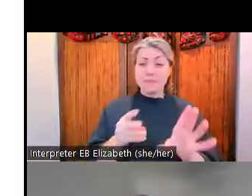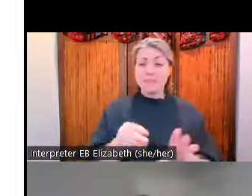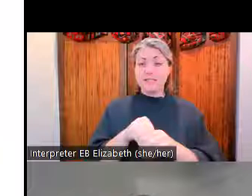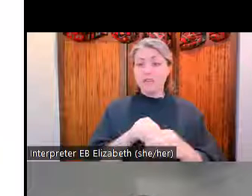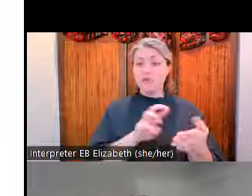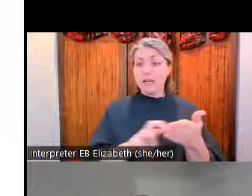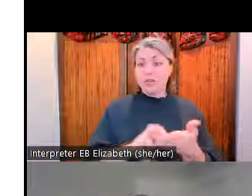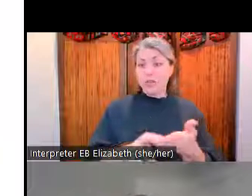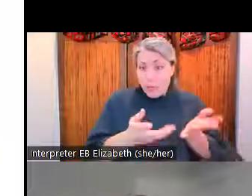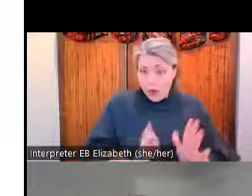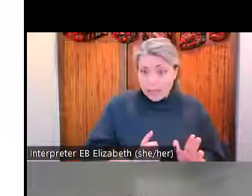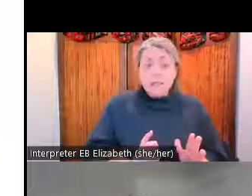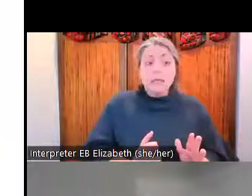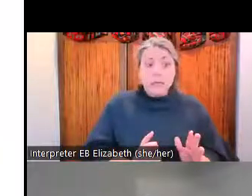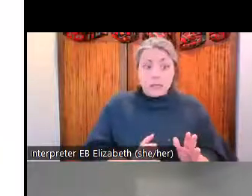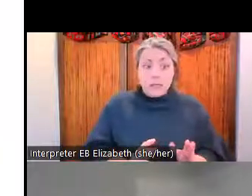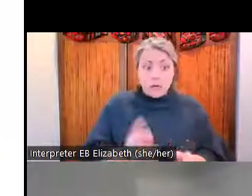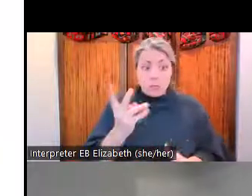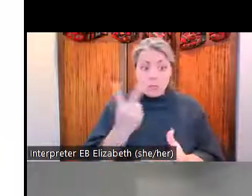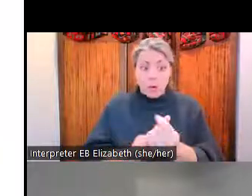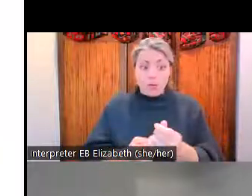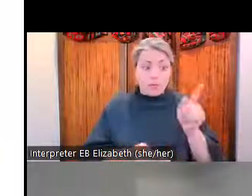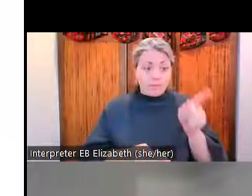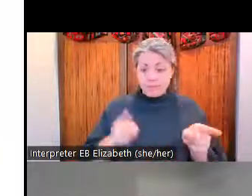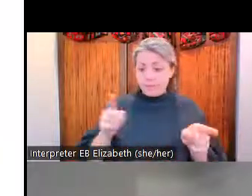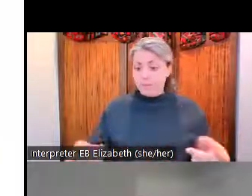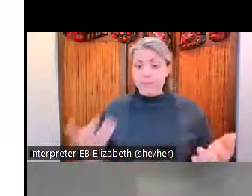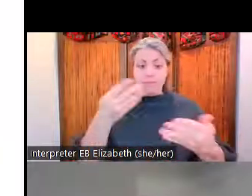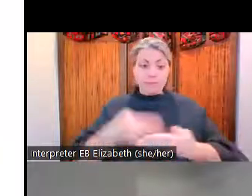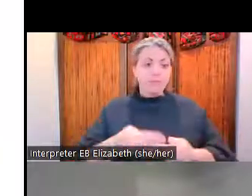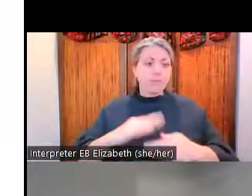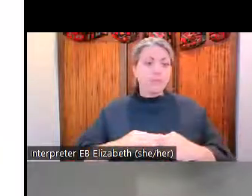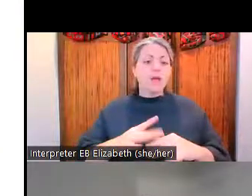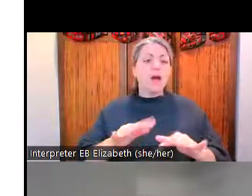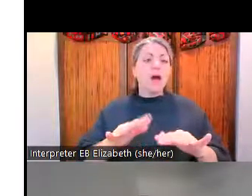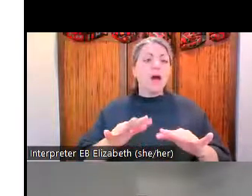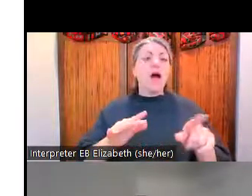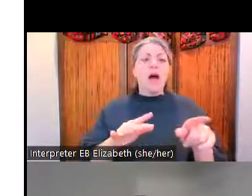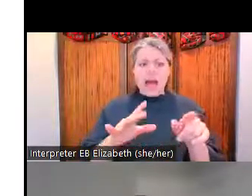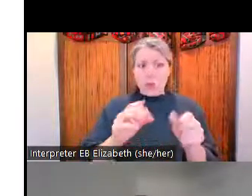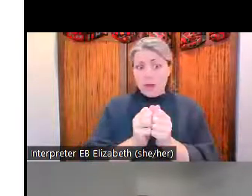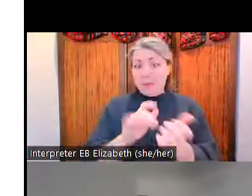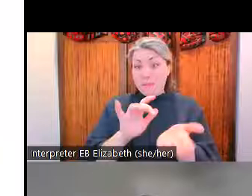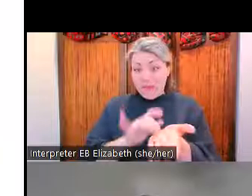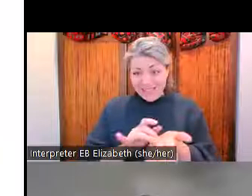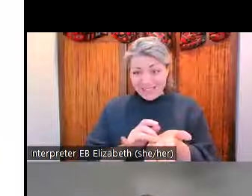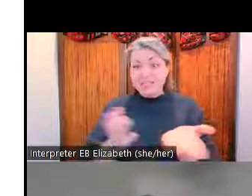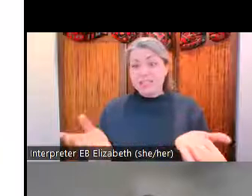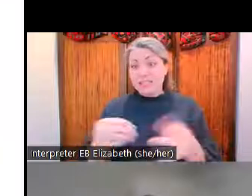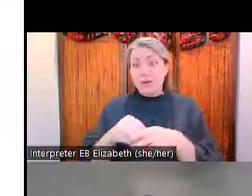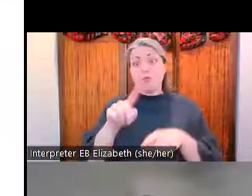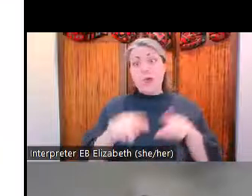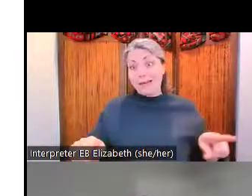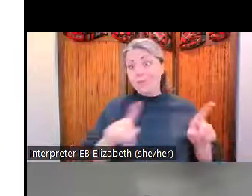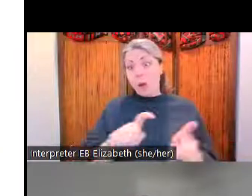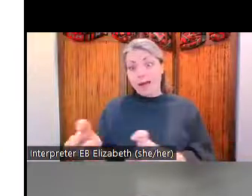about ADHD in autism and medications with excellent randomized large trials,